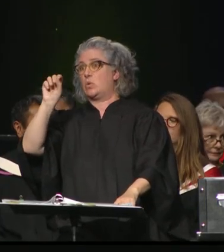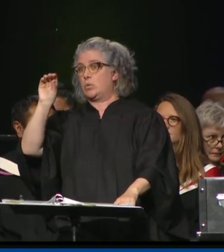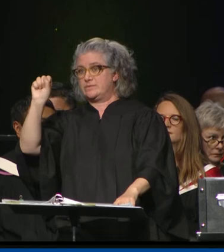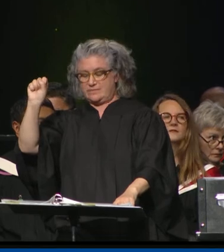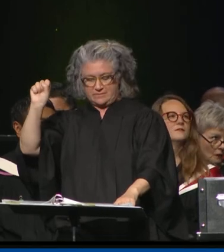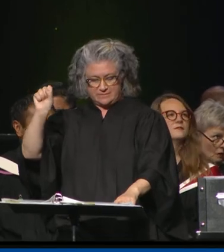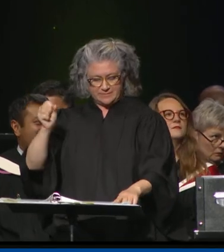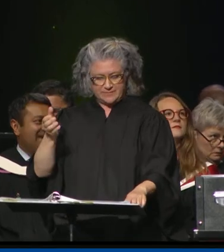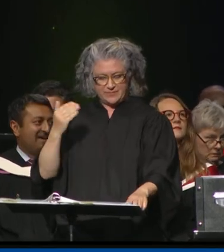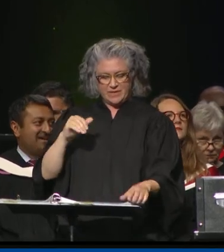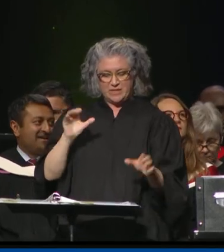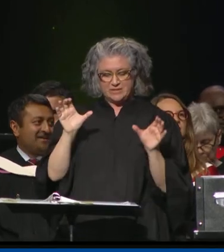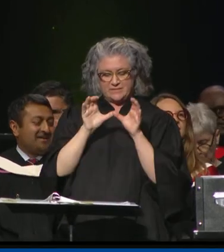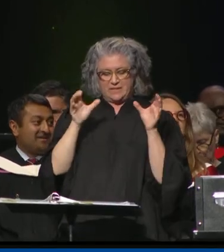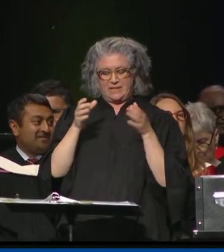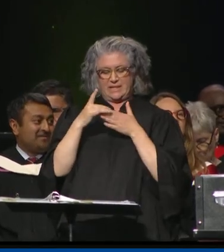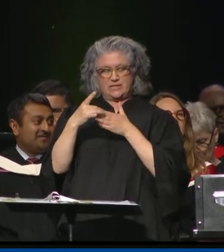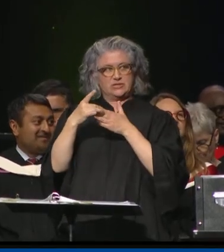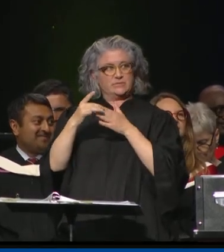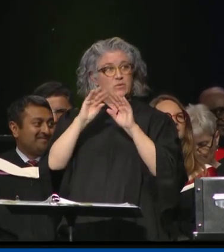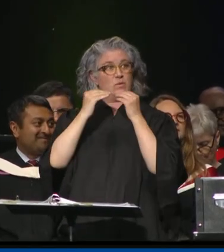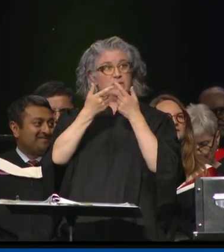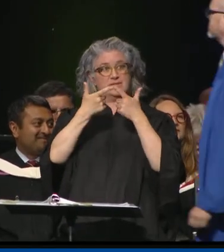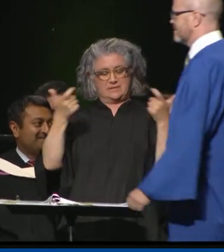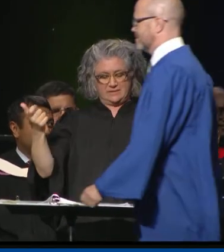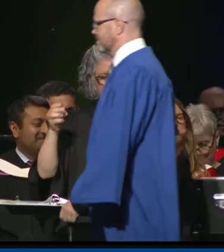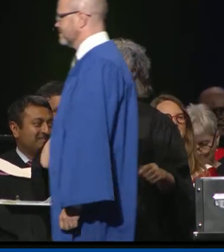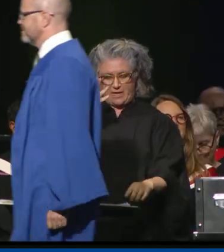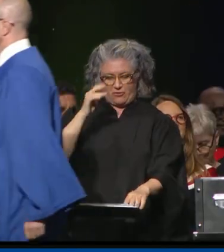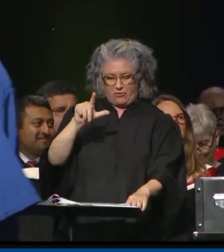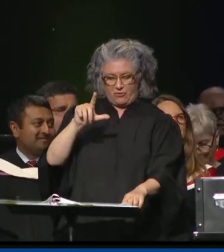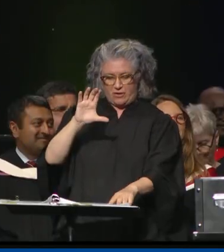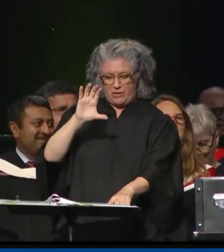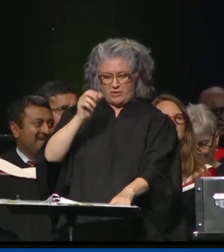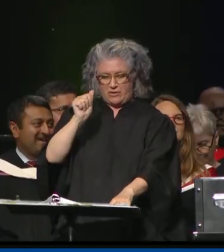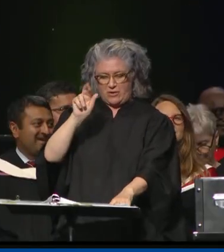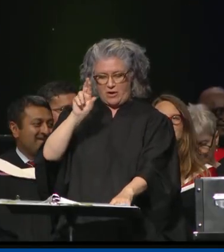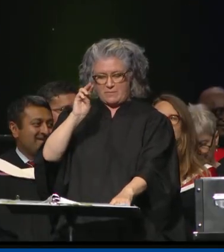Certificate in Leadership in Organizations, Michael Carmichael.